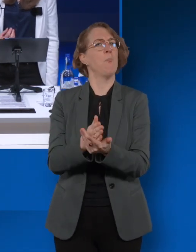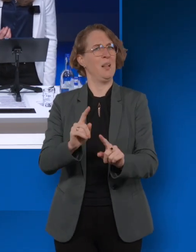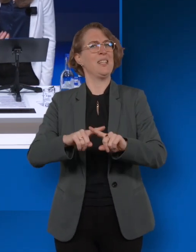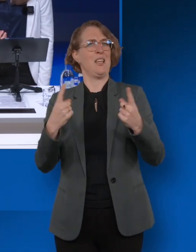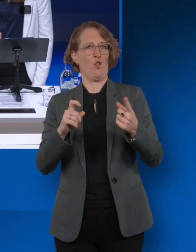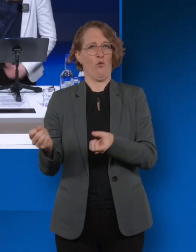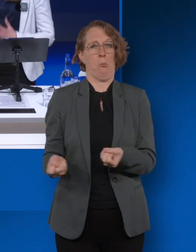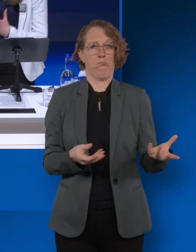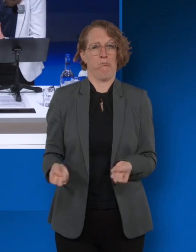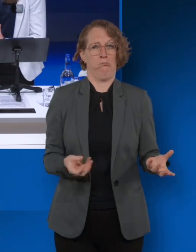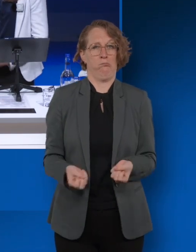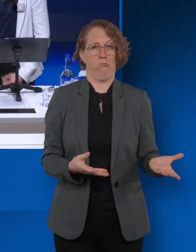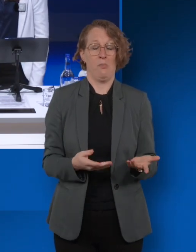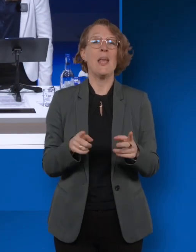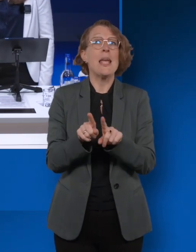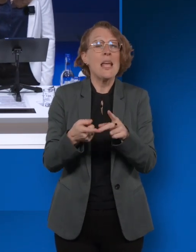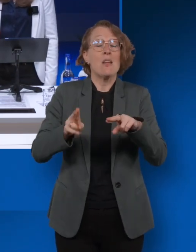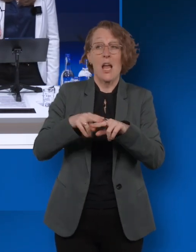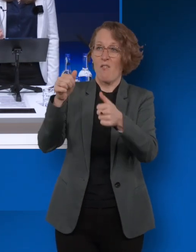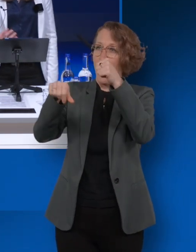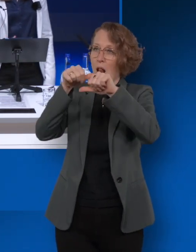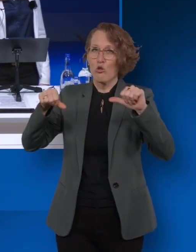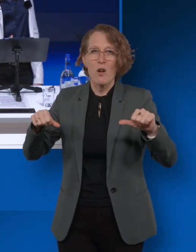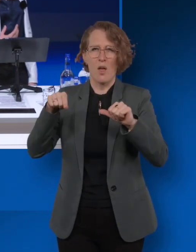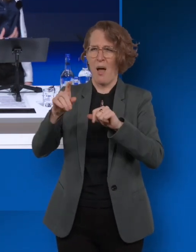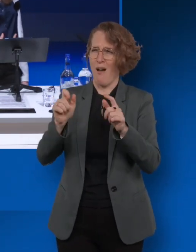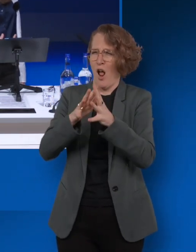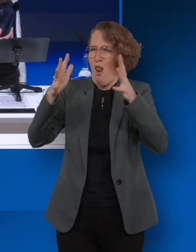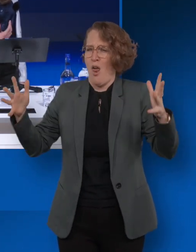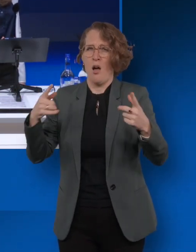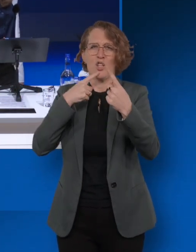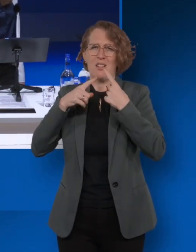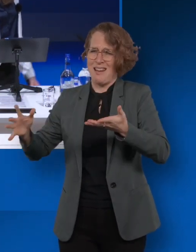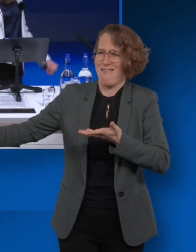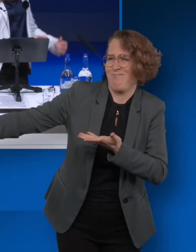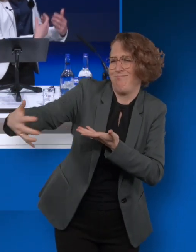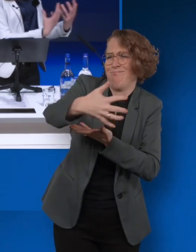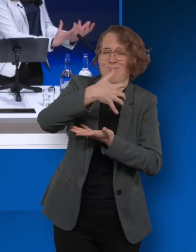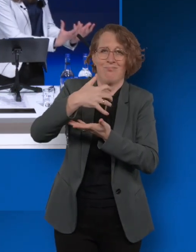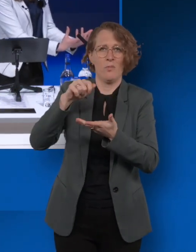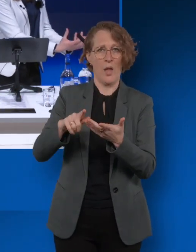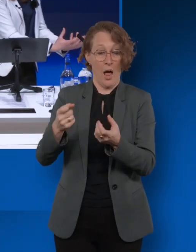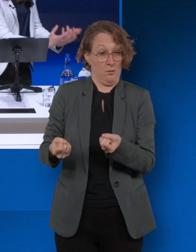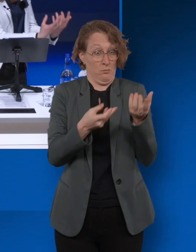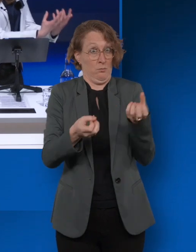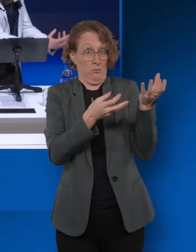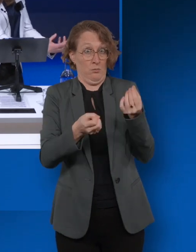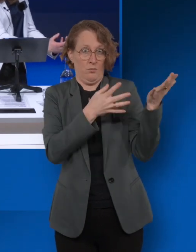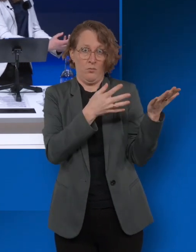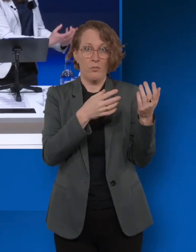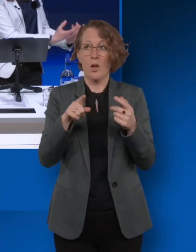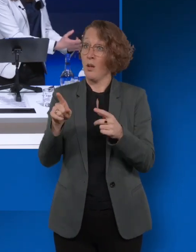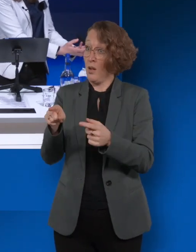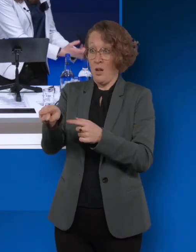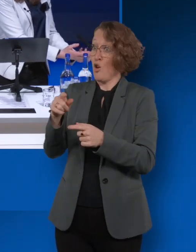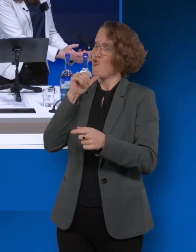And this is true even if the algorithm is pulling from large data sets and is outputting responses